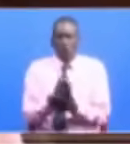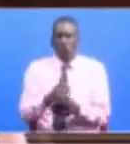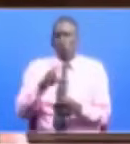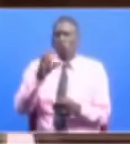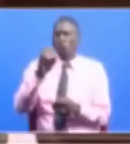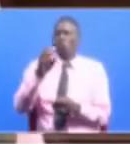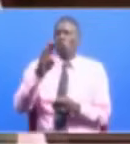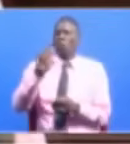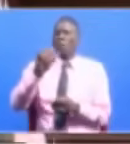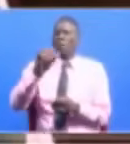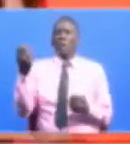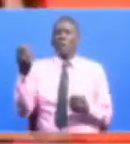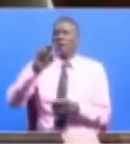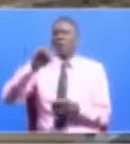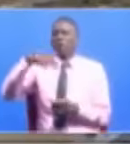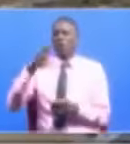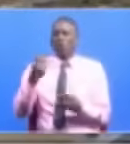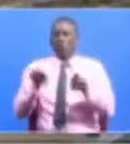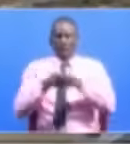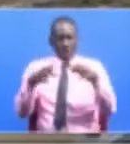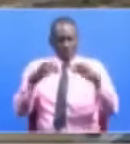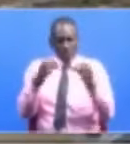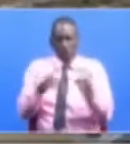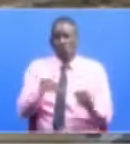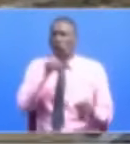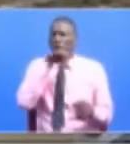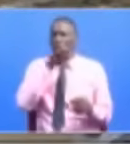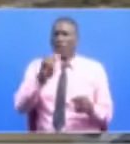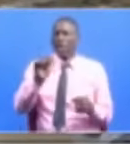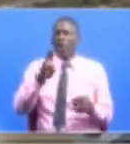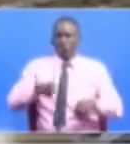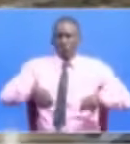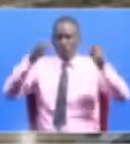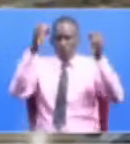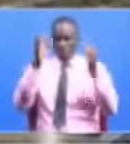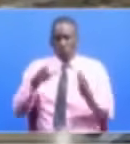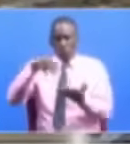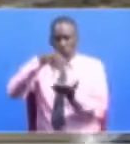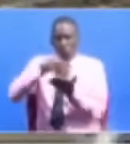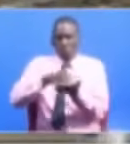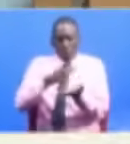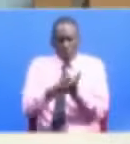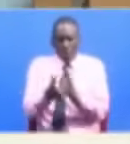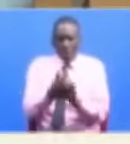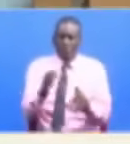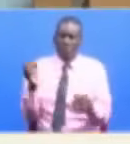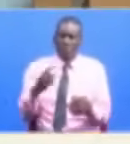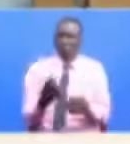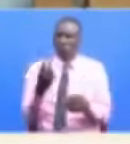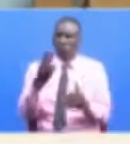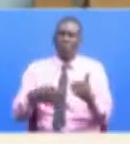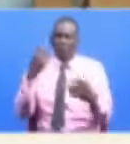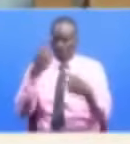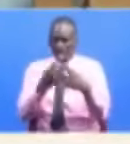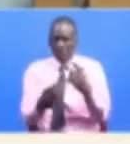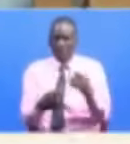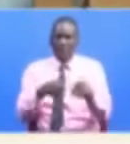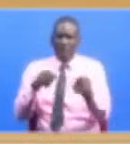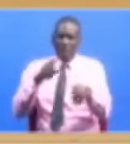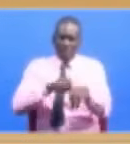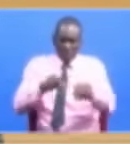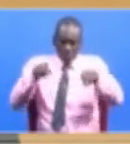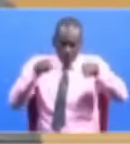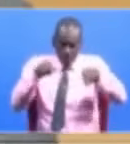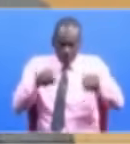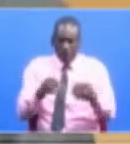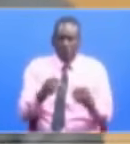Obasanjo as a message to Odinga. The AU chairman seat will fall vacant in February next year when the current